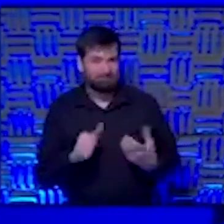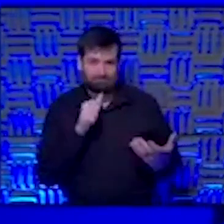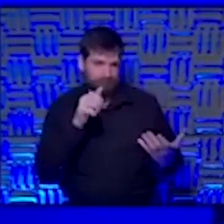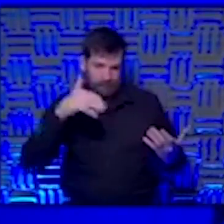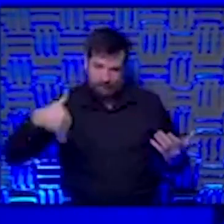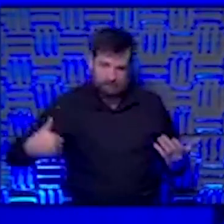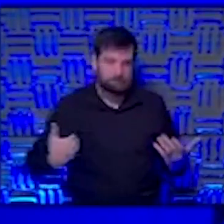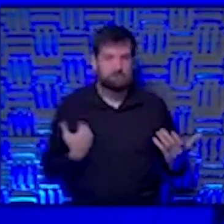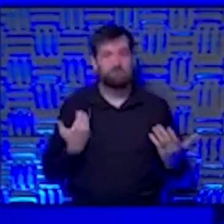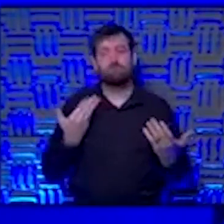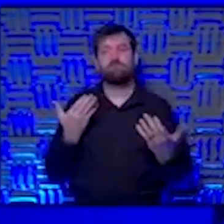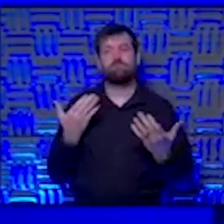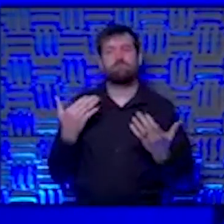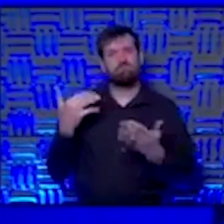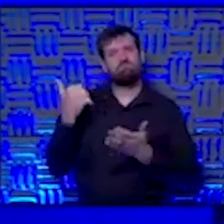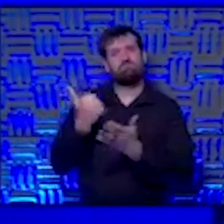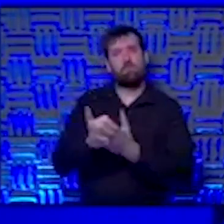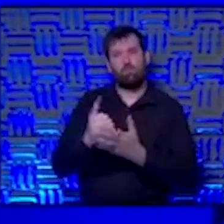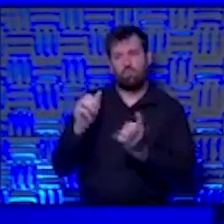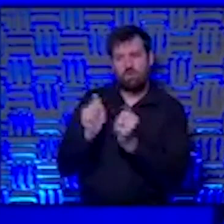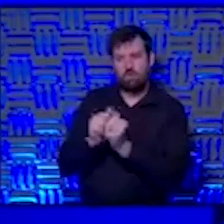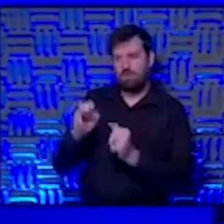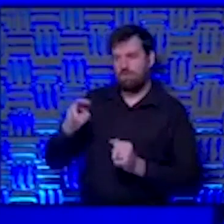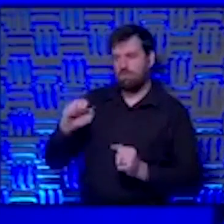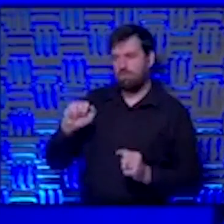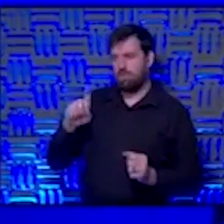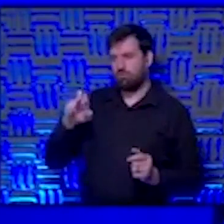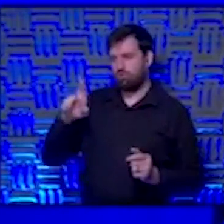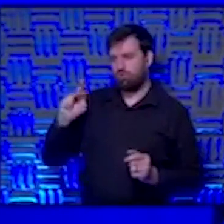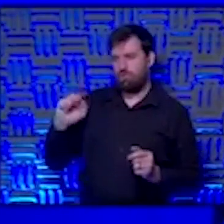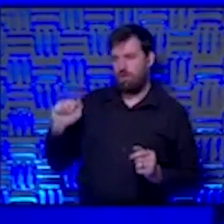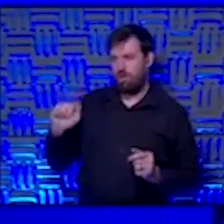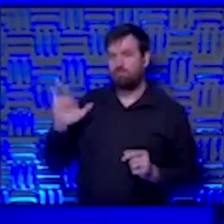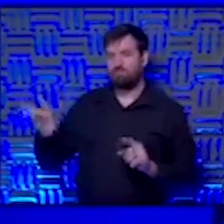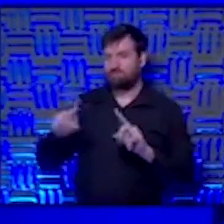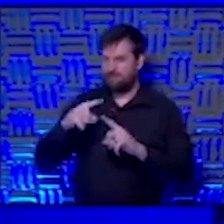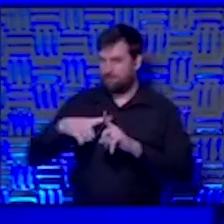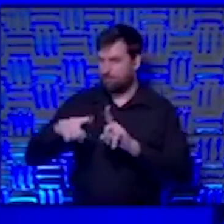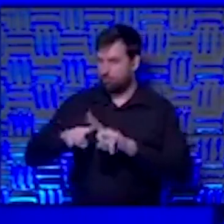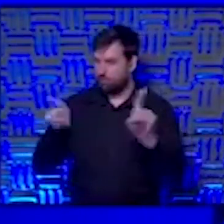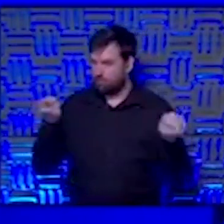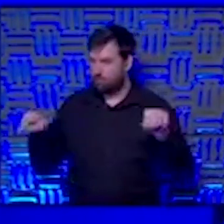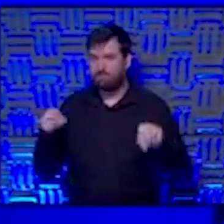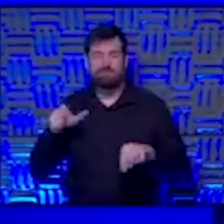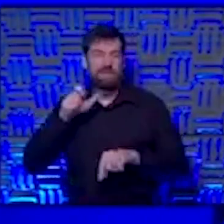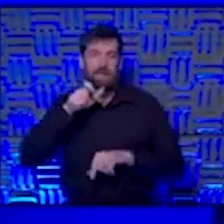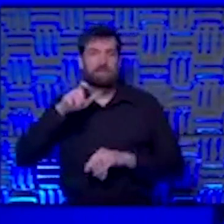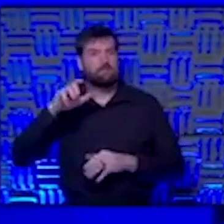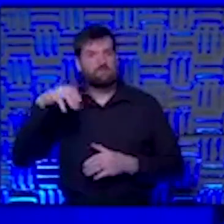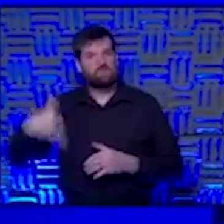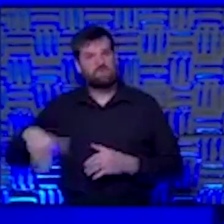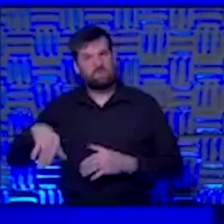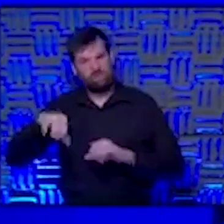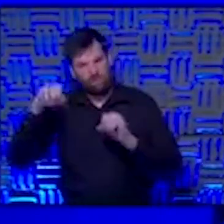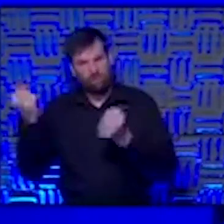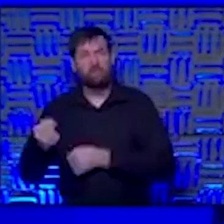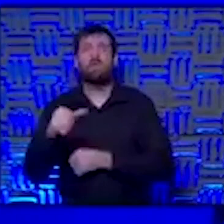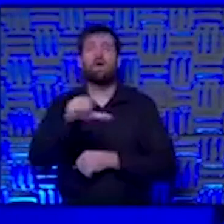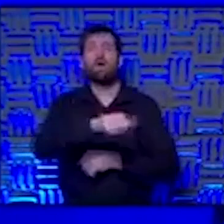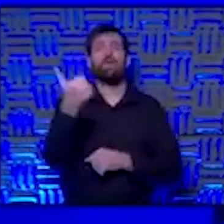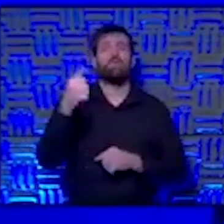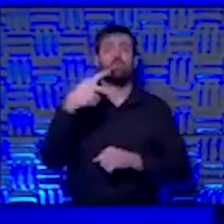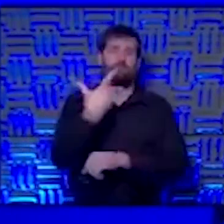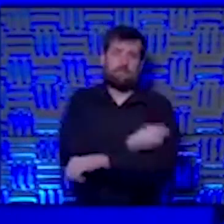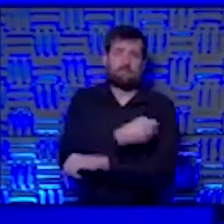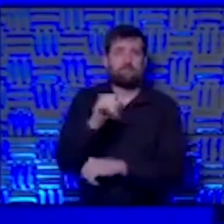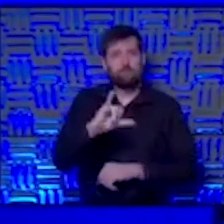helpful with the other Moderna vaccine about the temperature not needing to be as cold. And there are other vaccines that are on the market